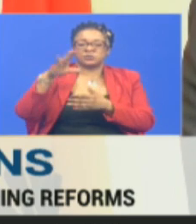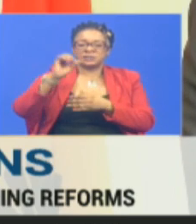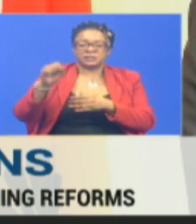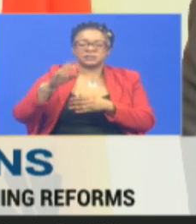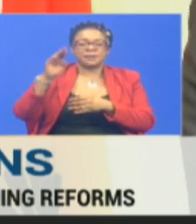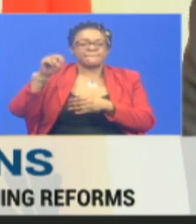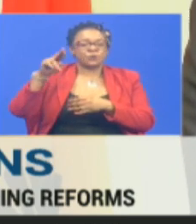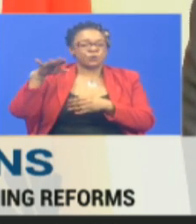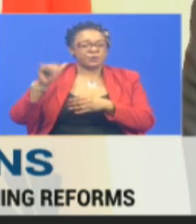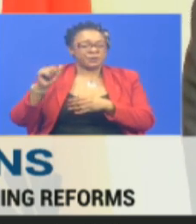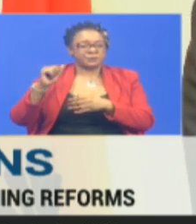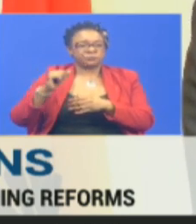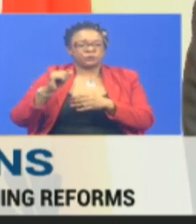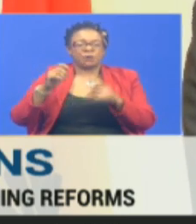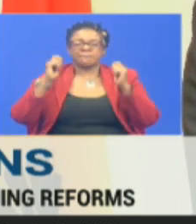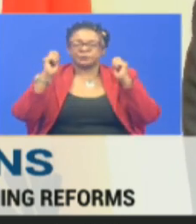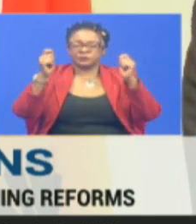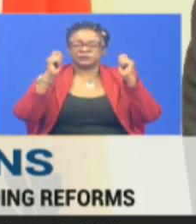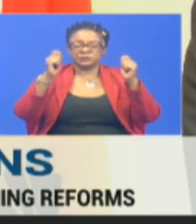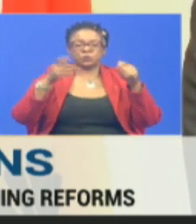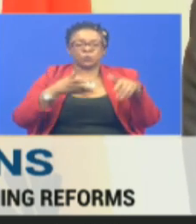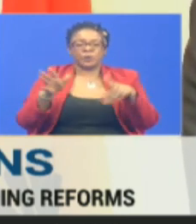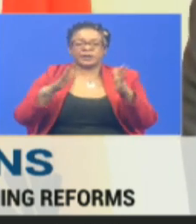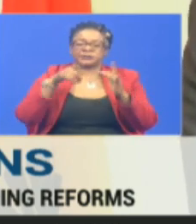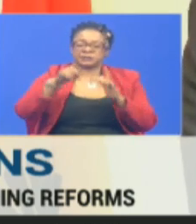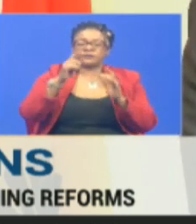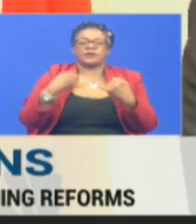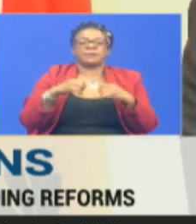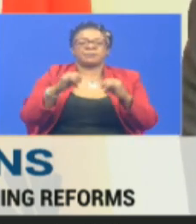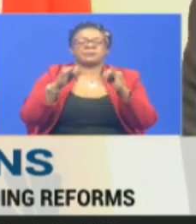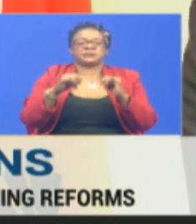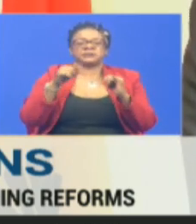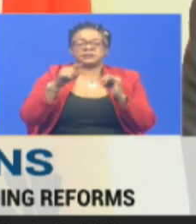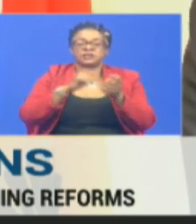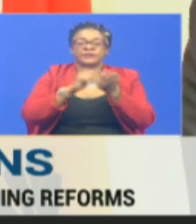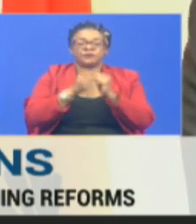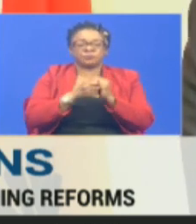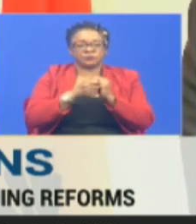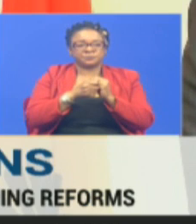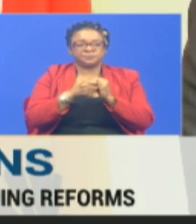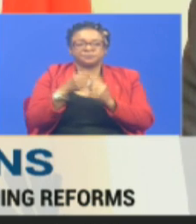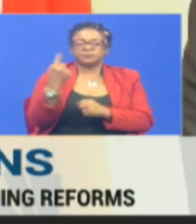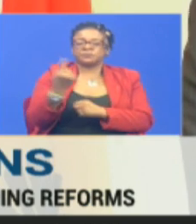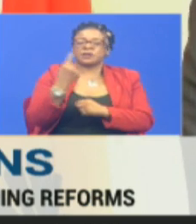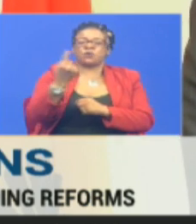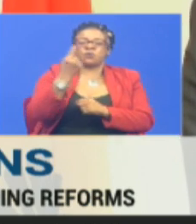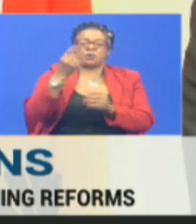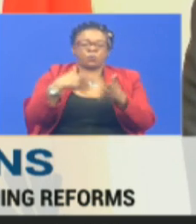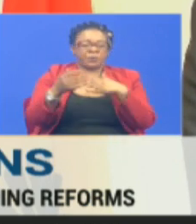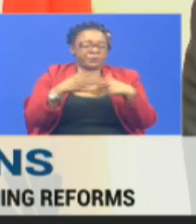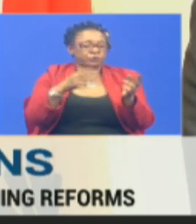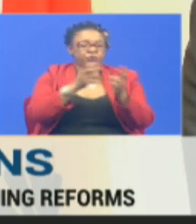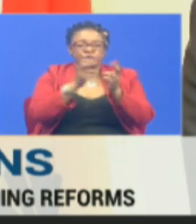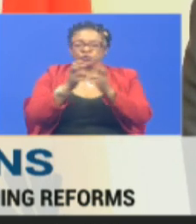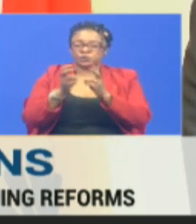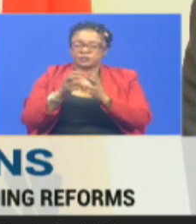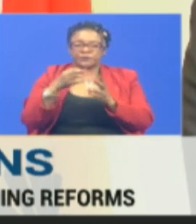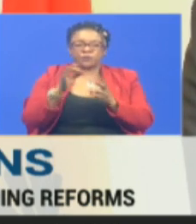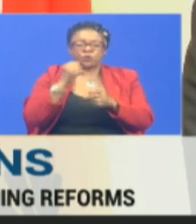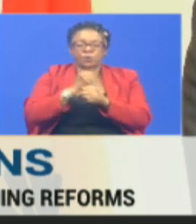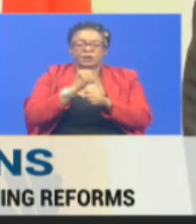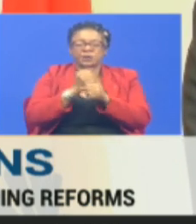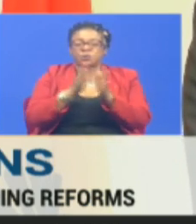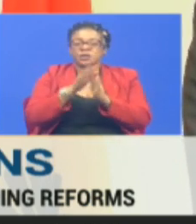protesting the manner in which she was implementing these reforms alone without consulting or working with